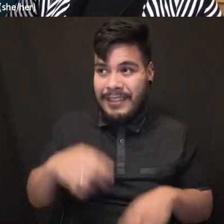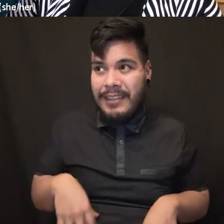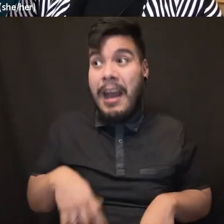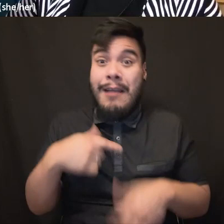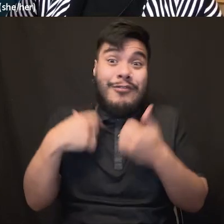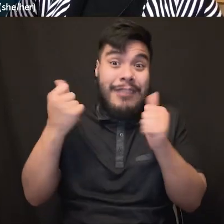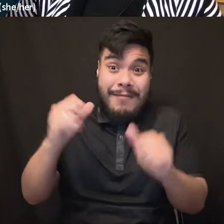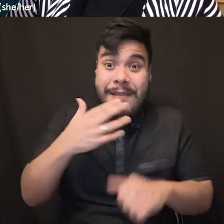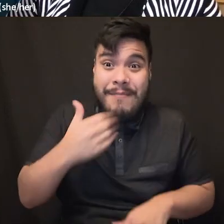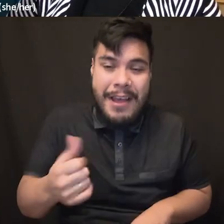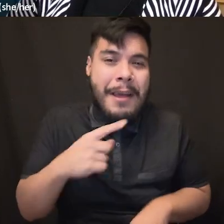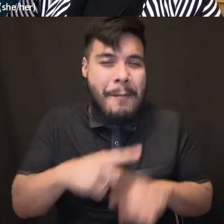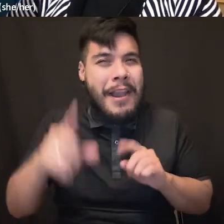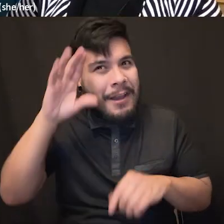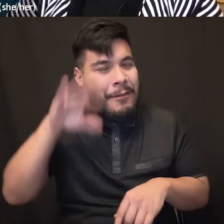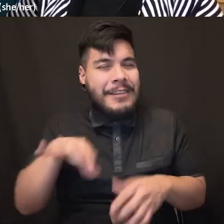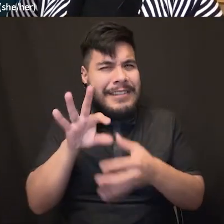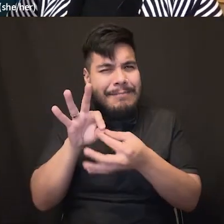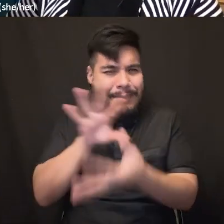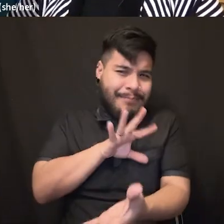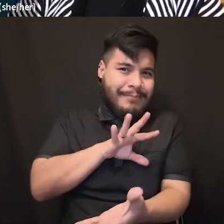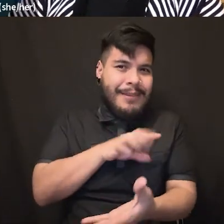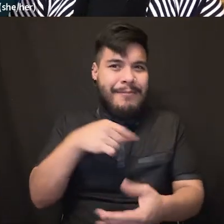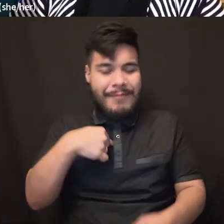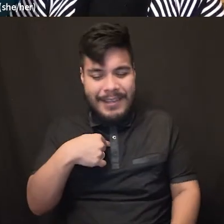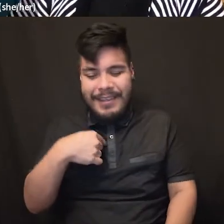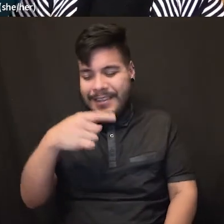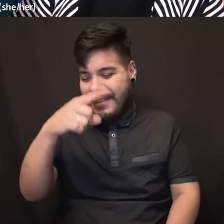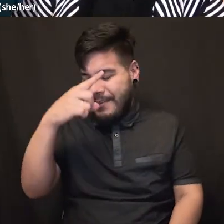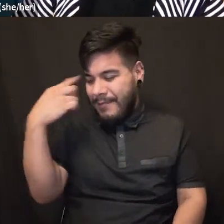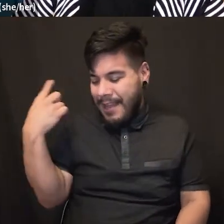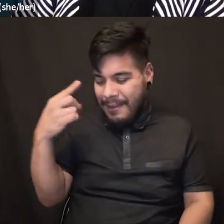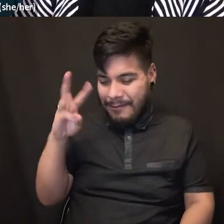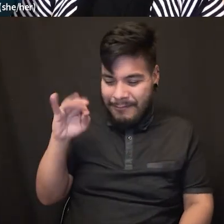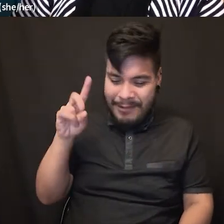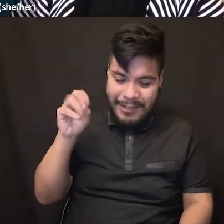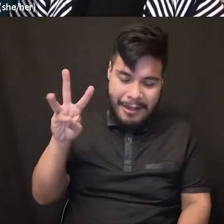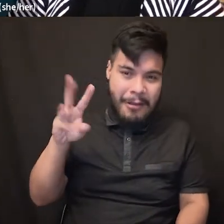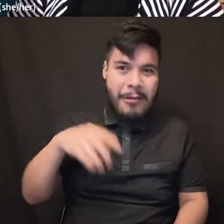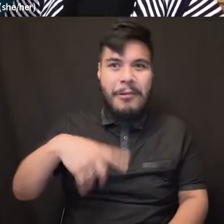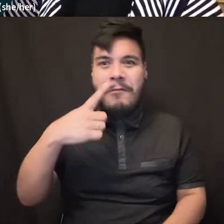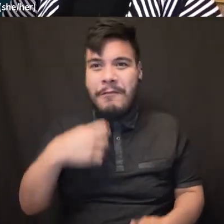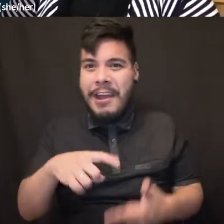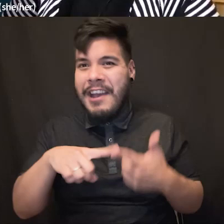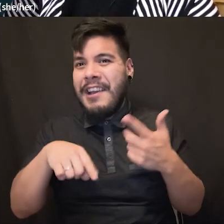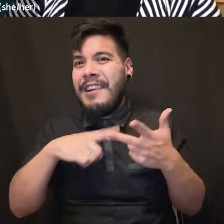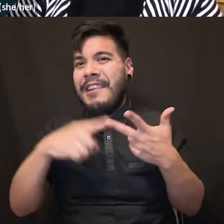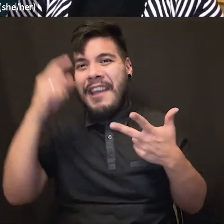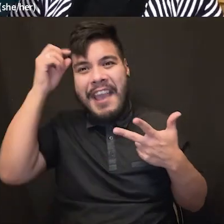can, but I know that there's a disconnect between like me in the Black Widow outfit, wearing a red wig, what people expect,